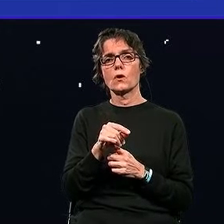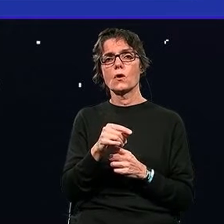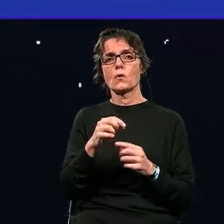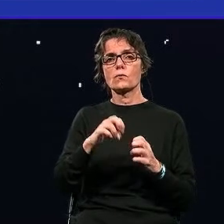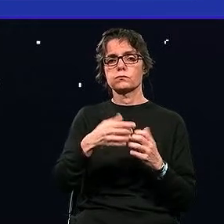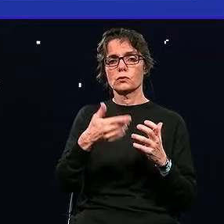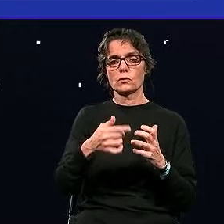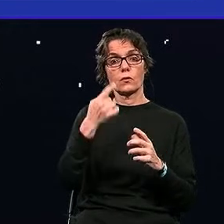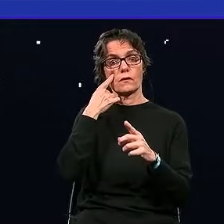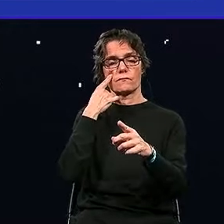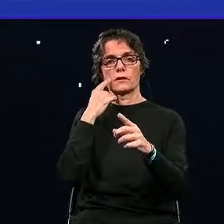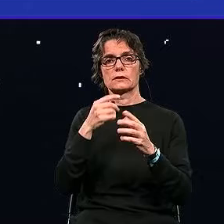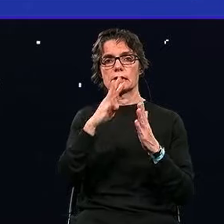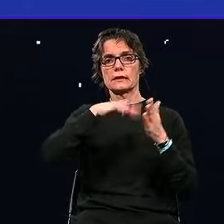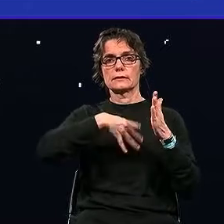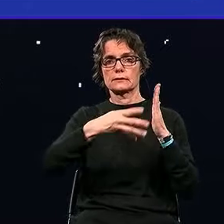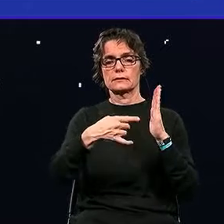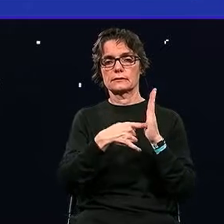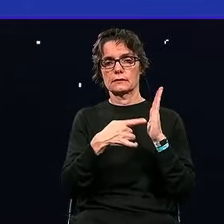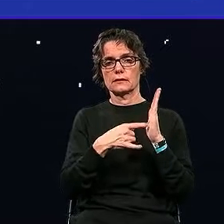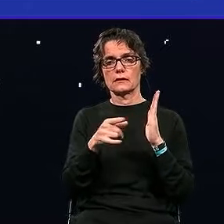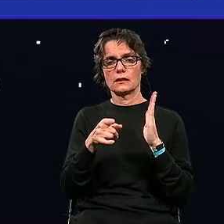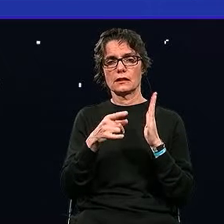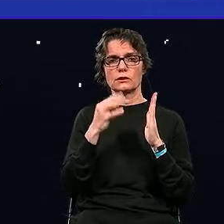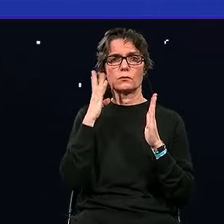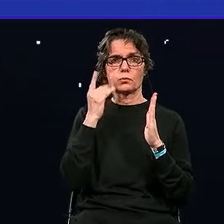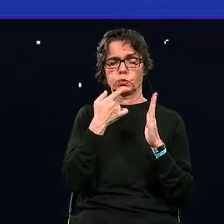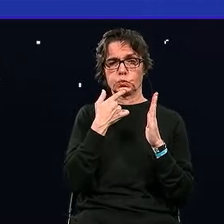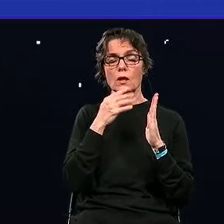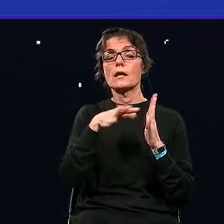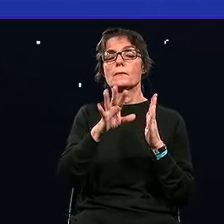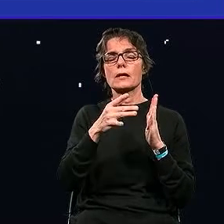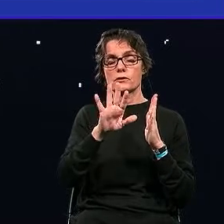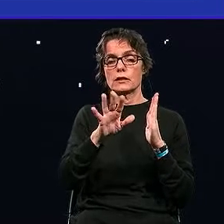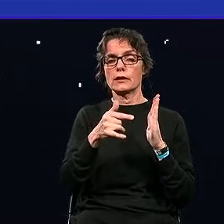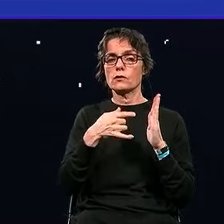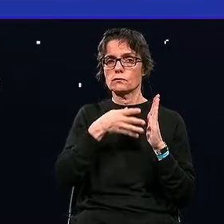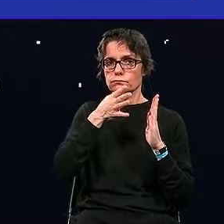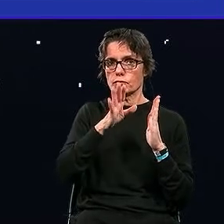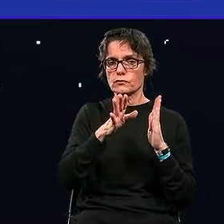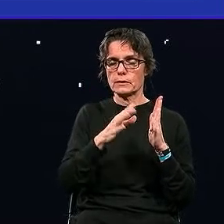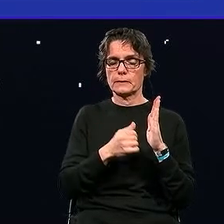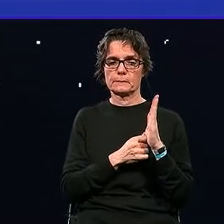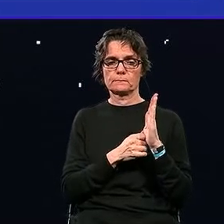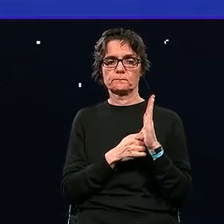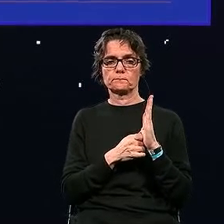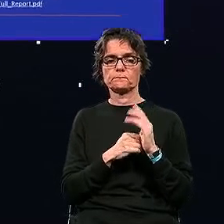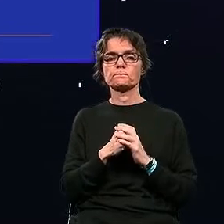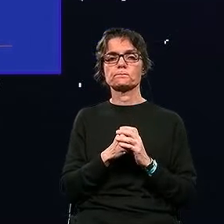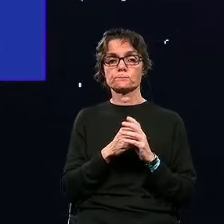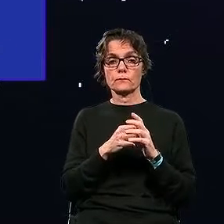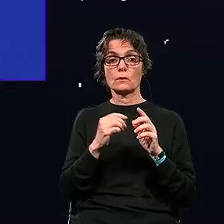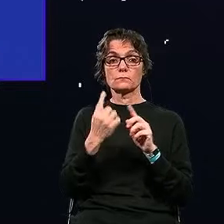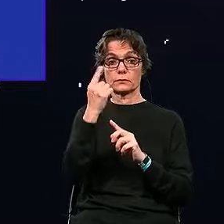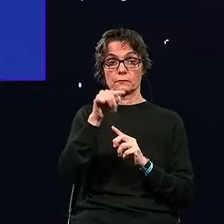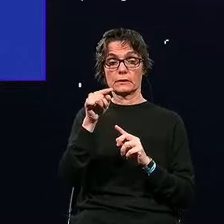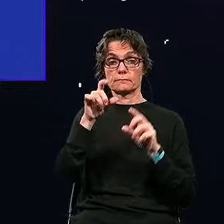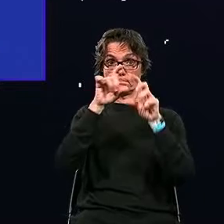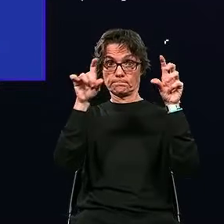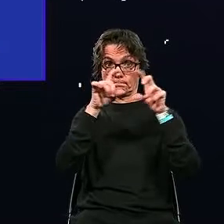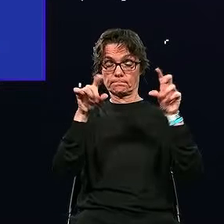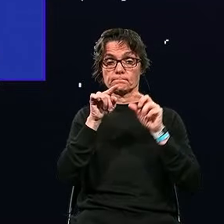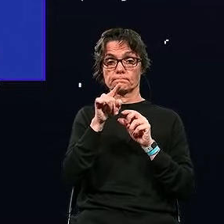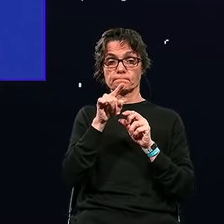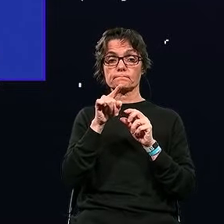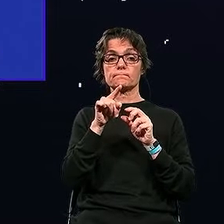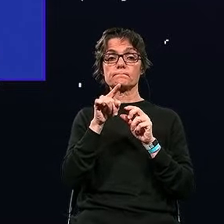it looks like this. And apologies, it's rather full of numbers, but let me just try and break it down for you. So first of all, the top part of the